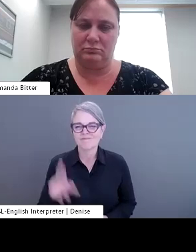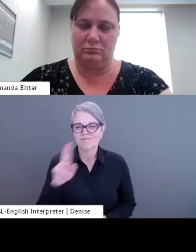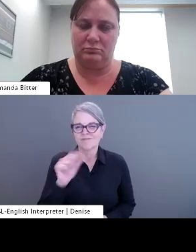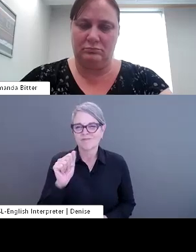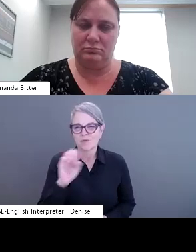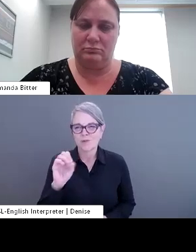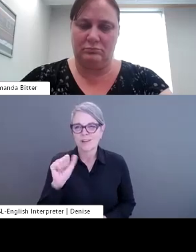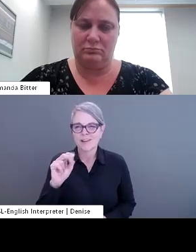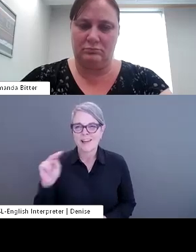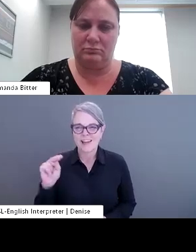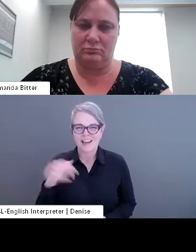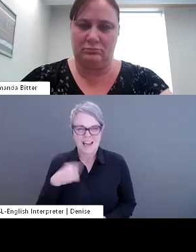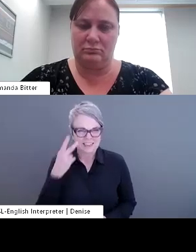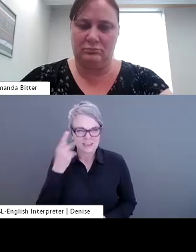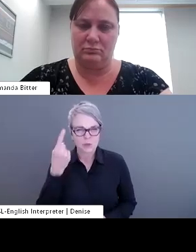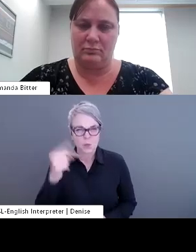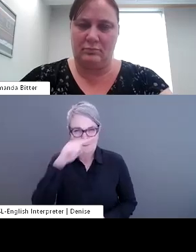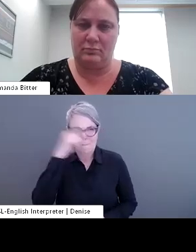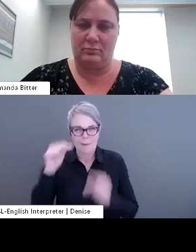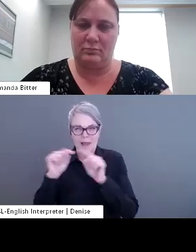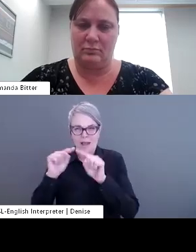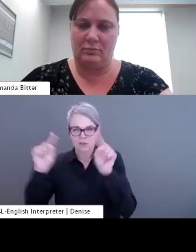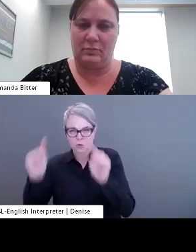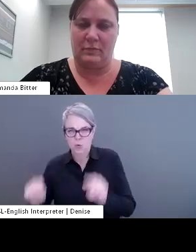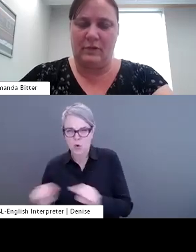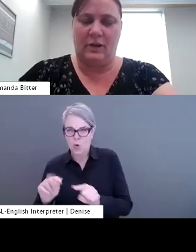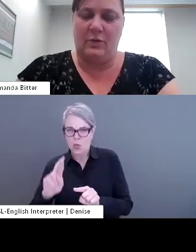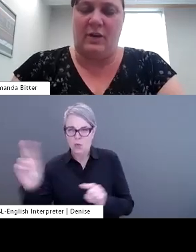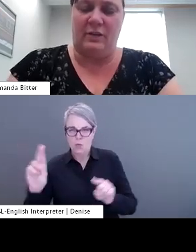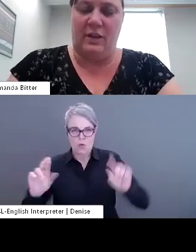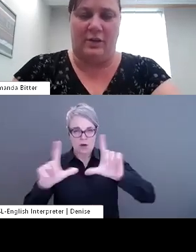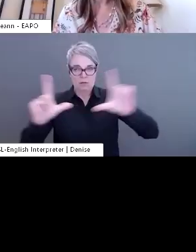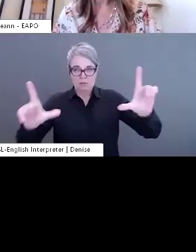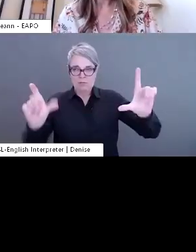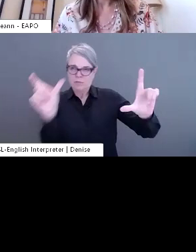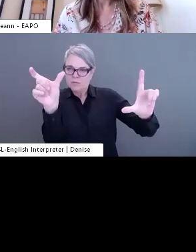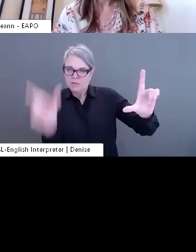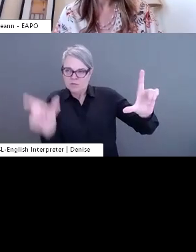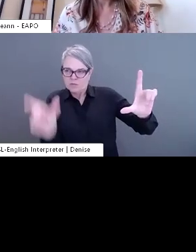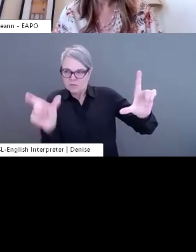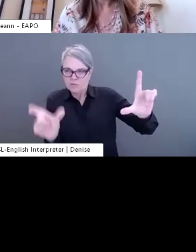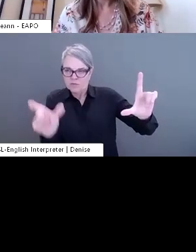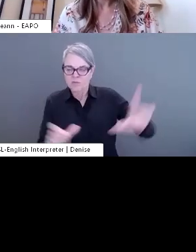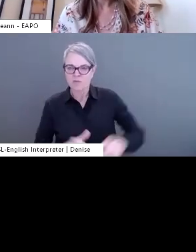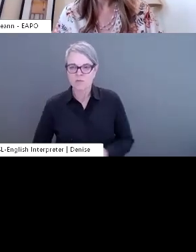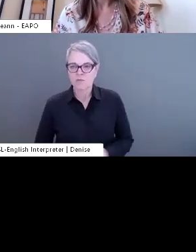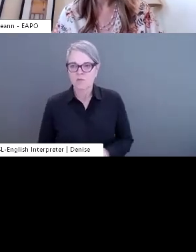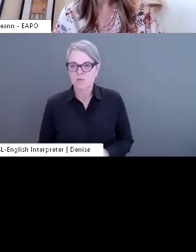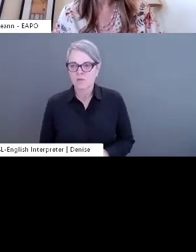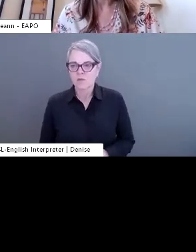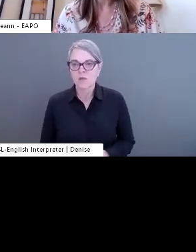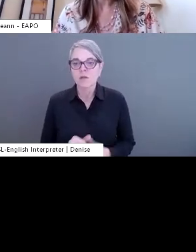So hopefully we can sort this out. Yes, thank you. Go ahead, Amanda. Are you guys seeing the PowerPoint